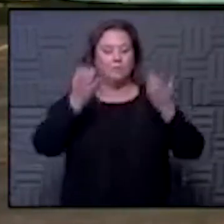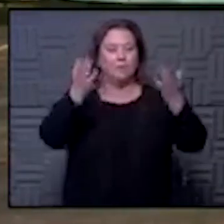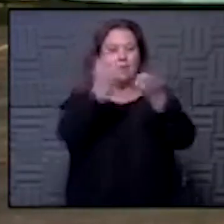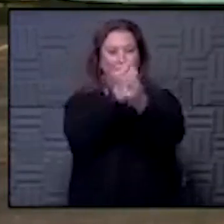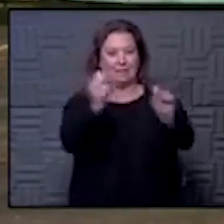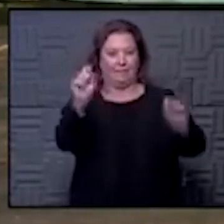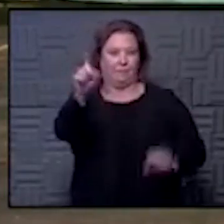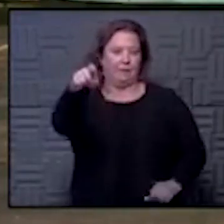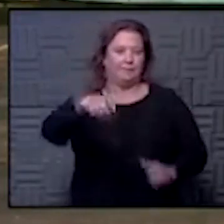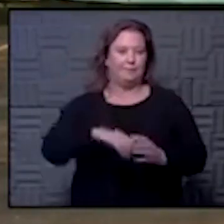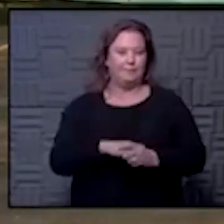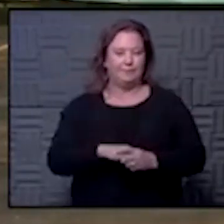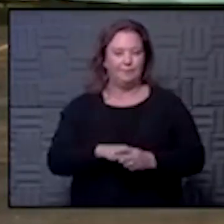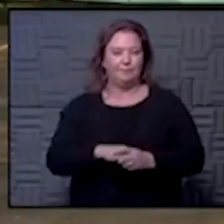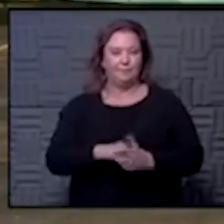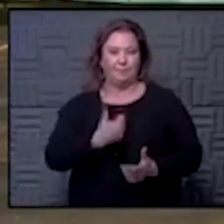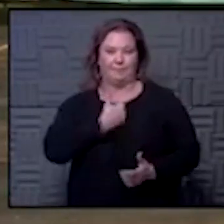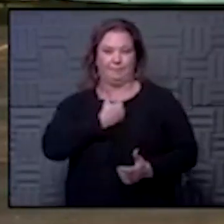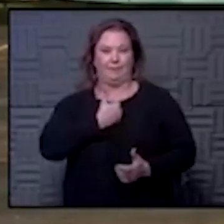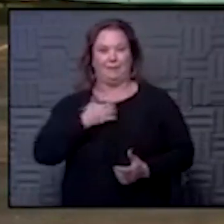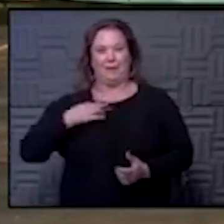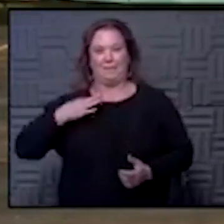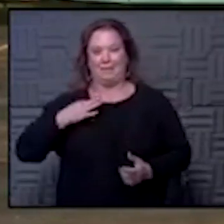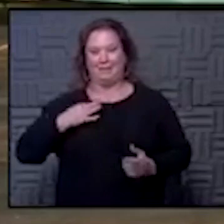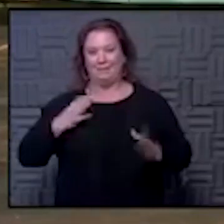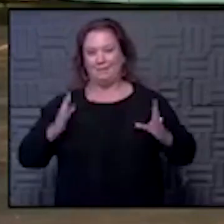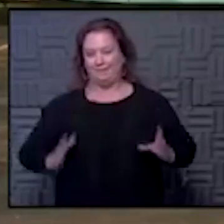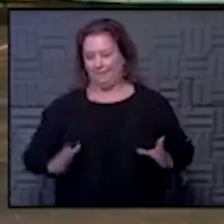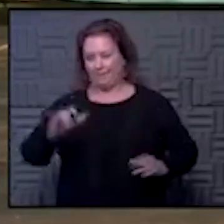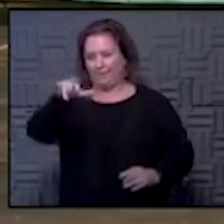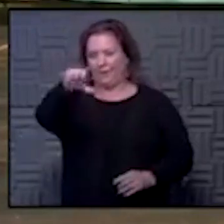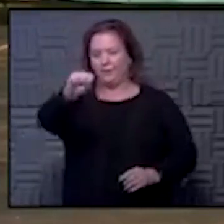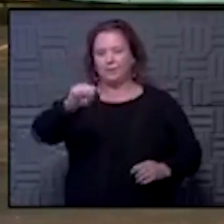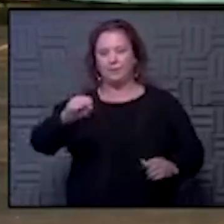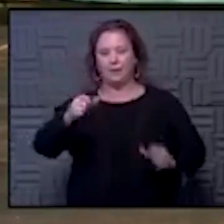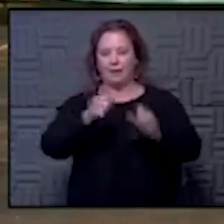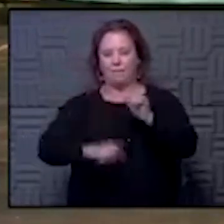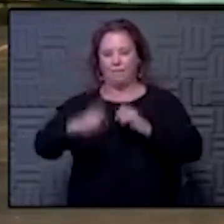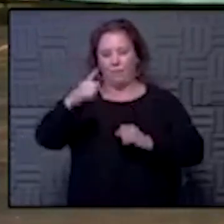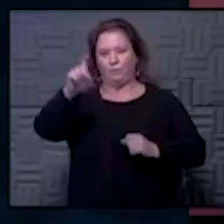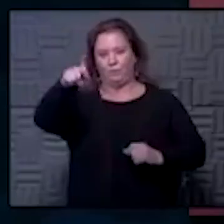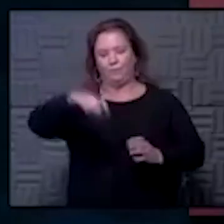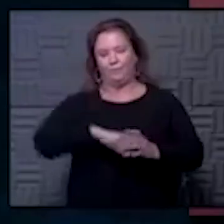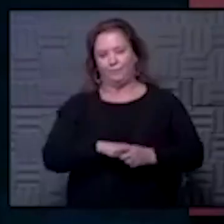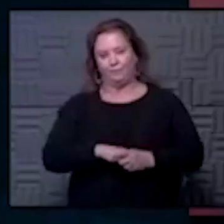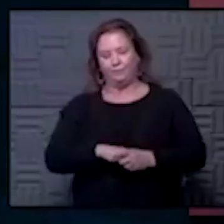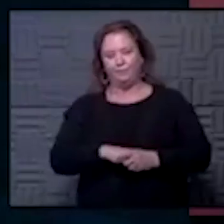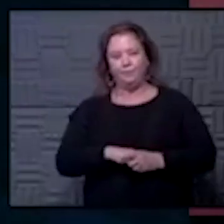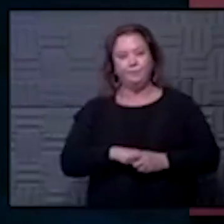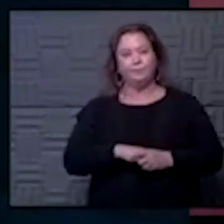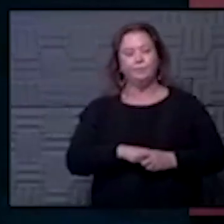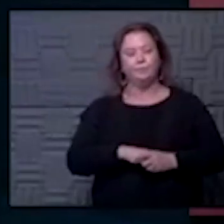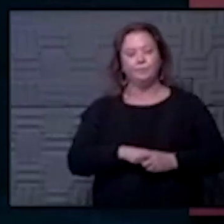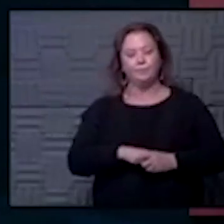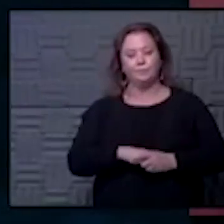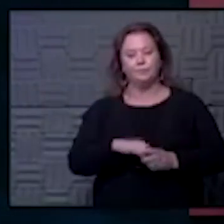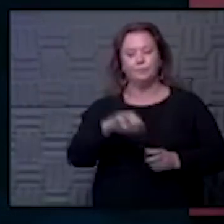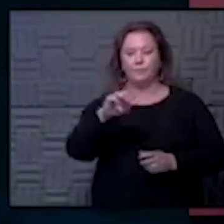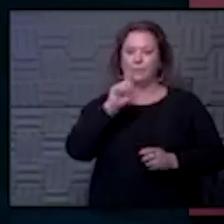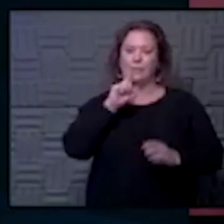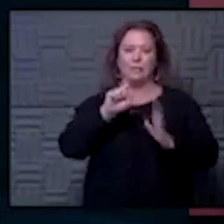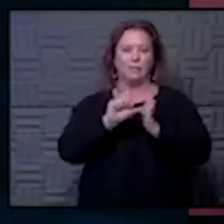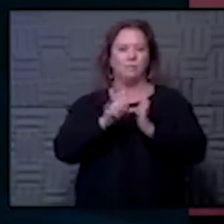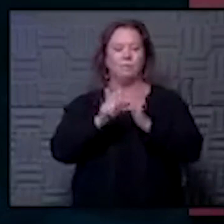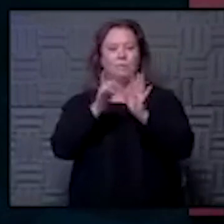that is needed. And I am one of those volunteers. So absolutely, everybody should do it. And Mark, I would say that message is